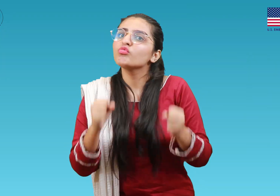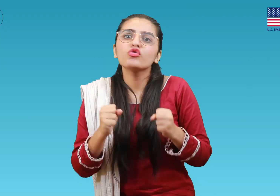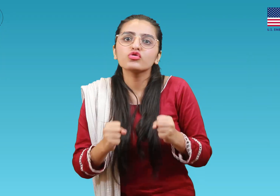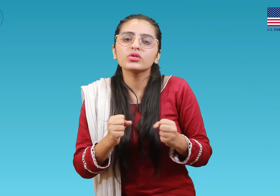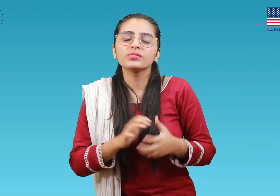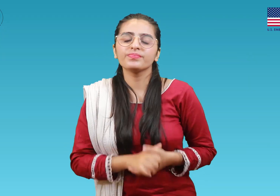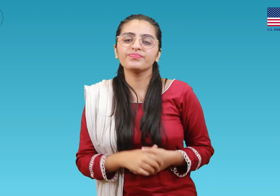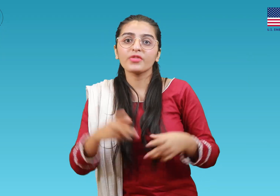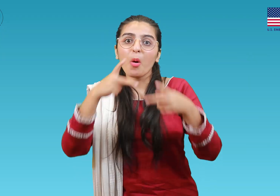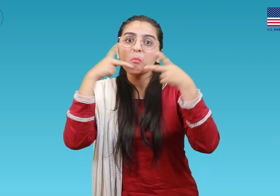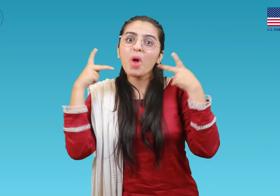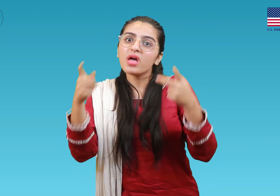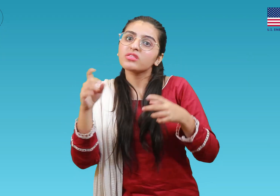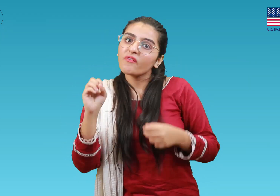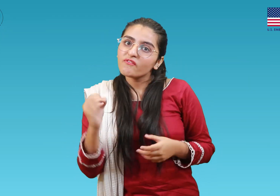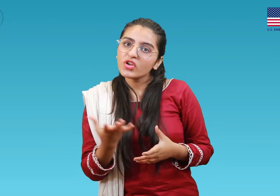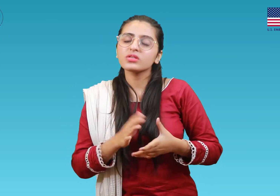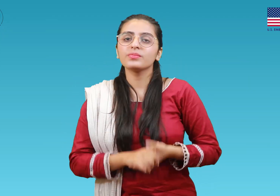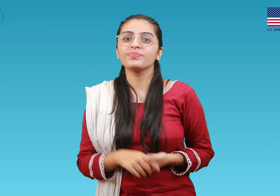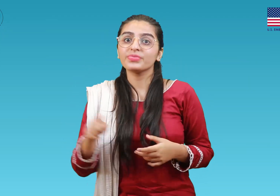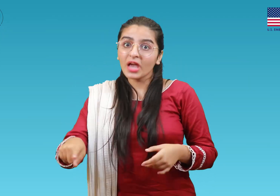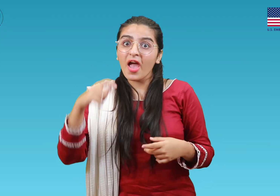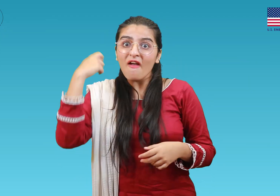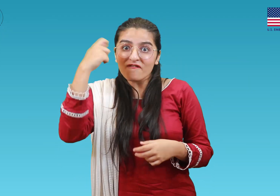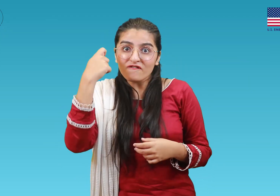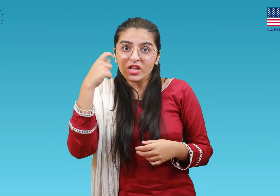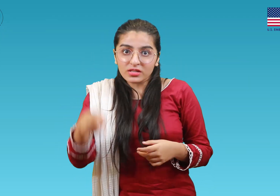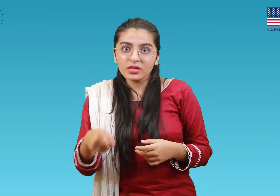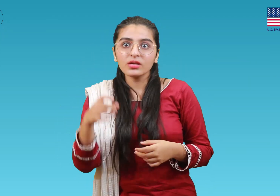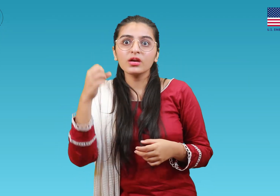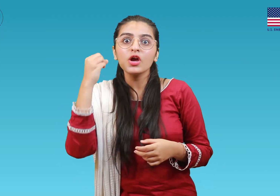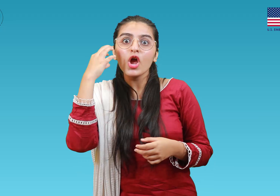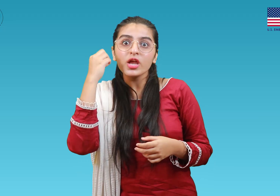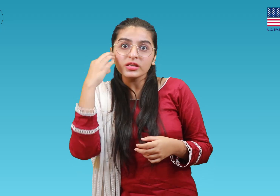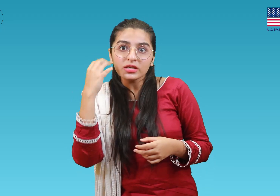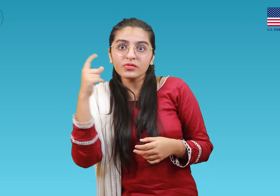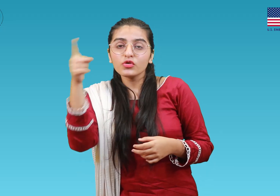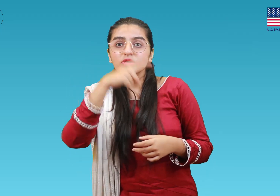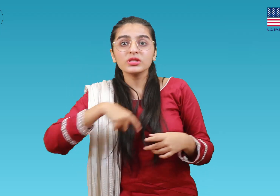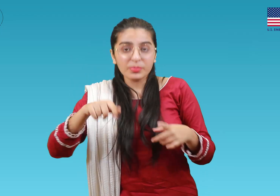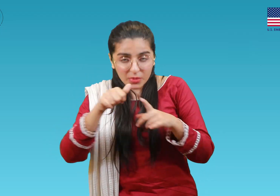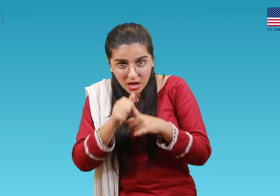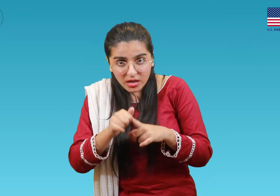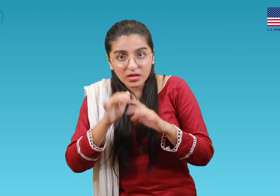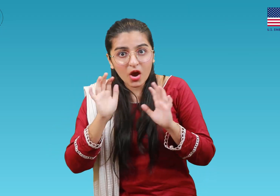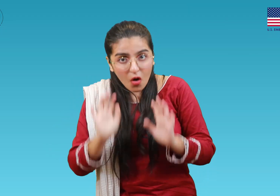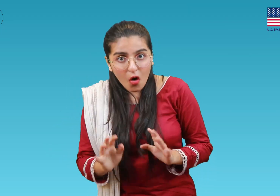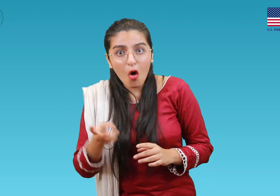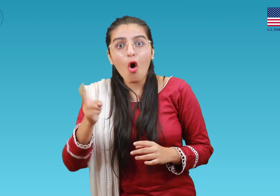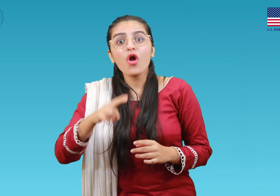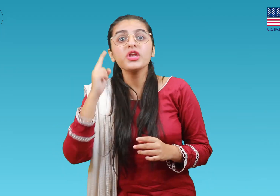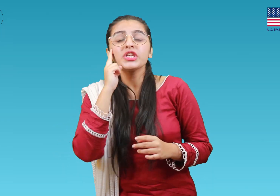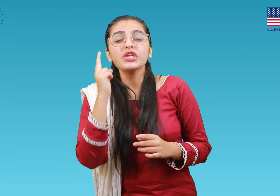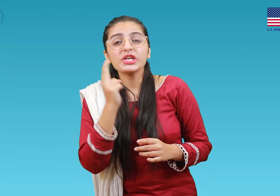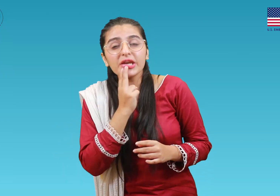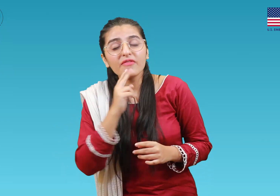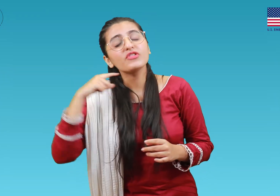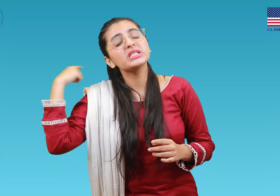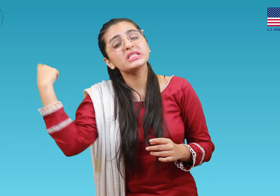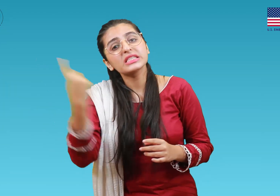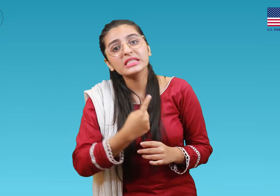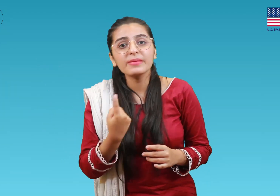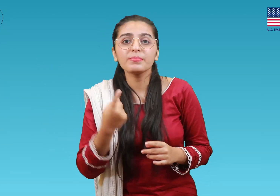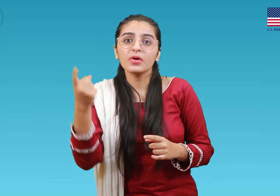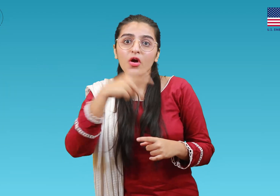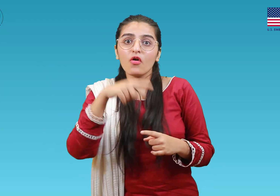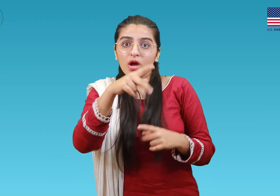understand what they're saying. That's why this video is especially important for hearing people. Deaf people can also produce these masks